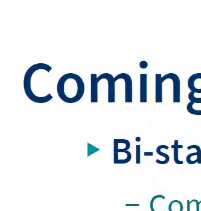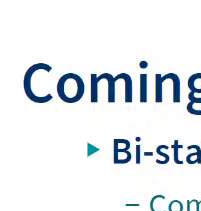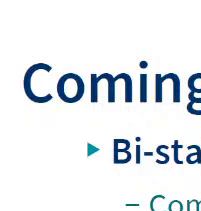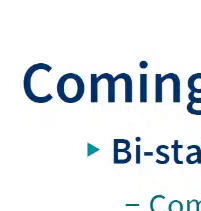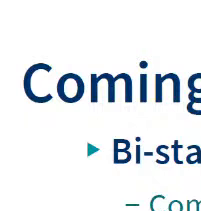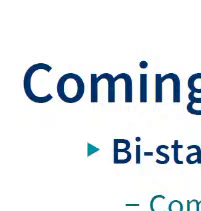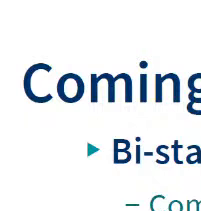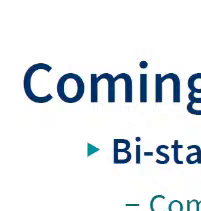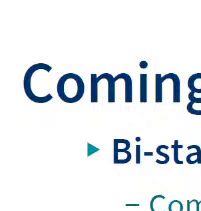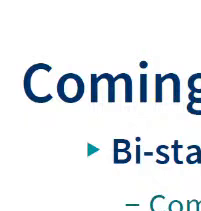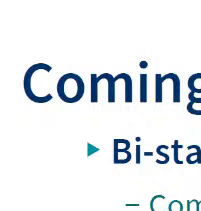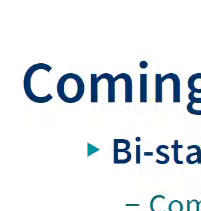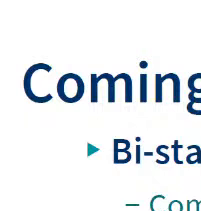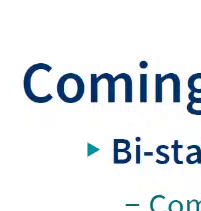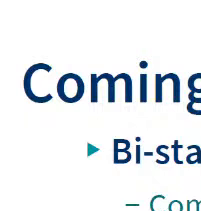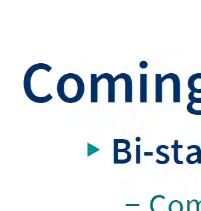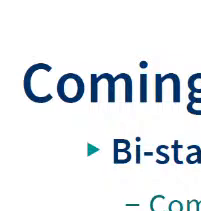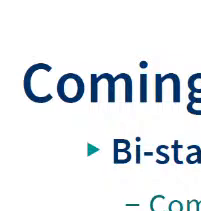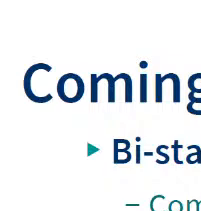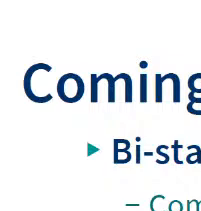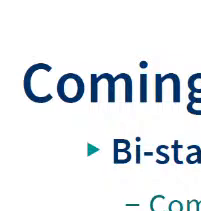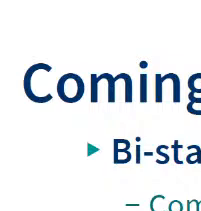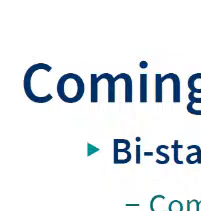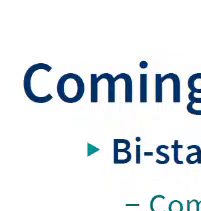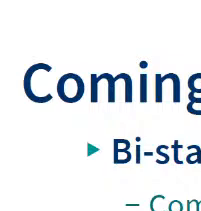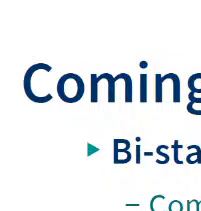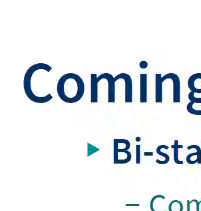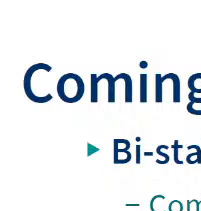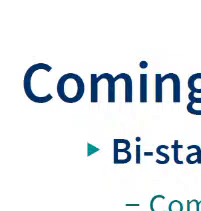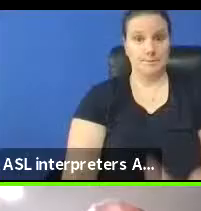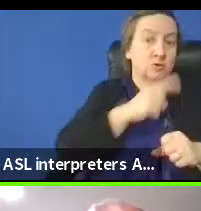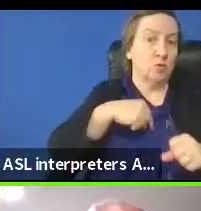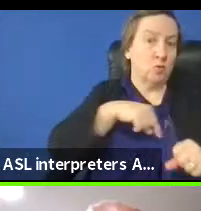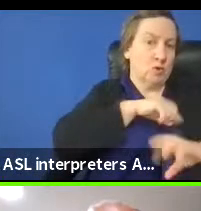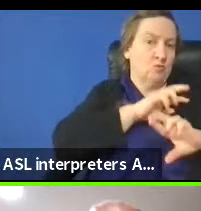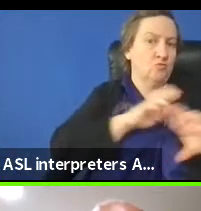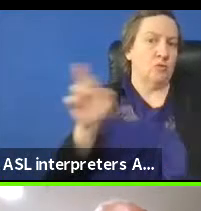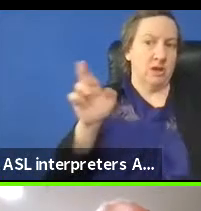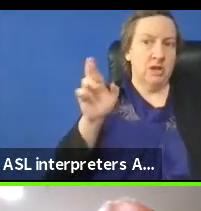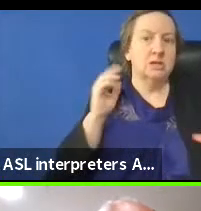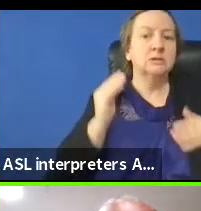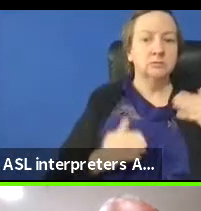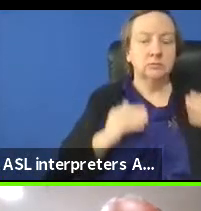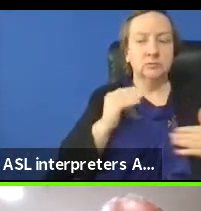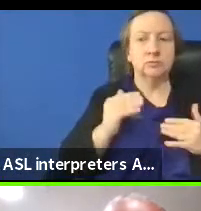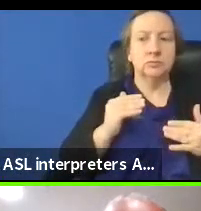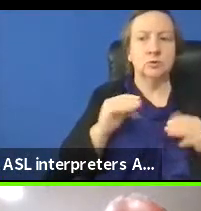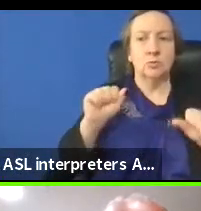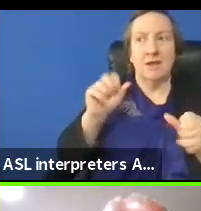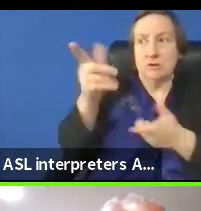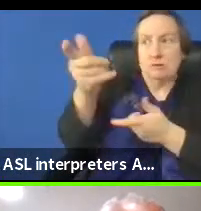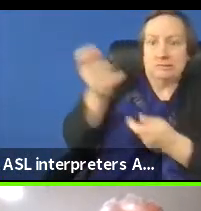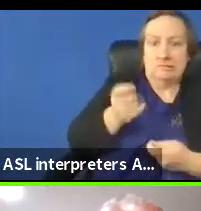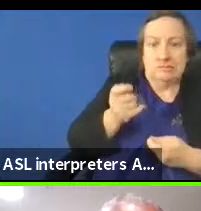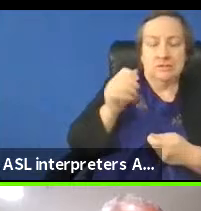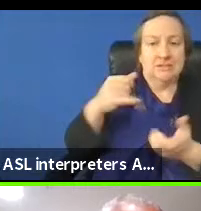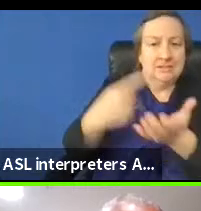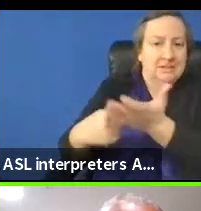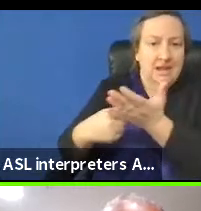states. So we need to be sure that we are ready to be a part of that